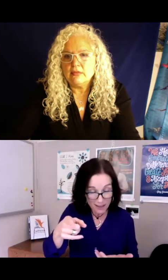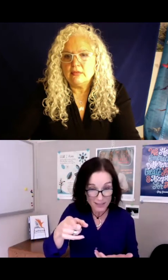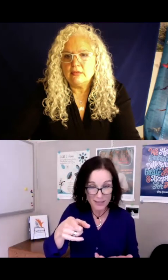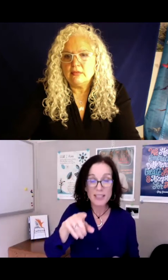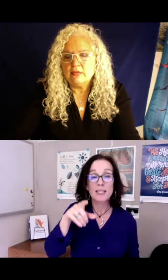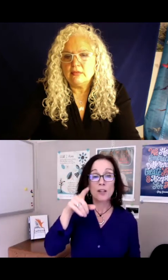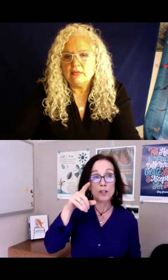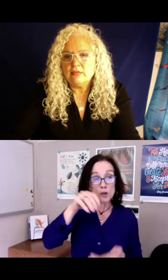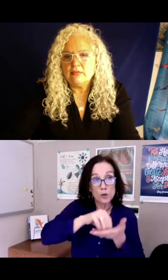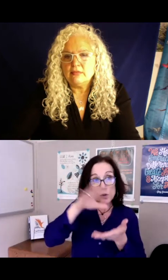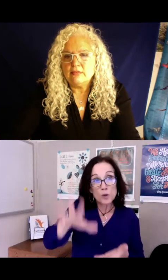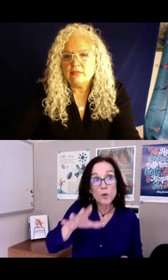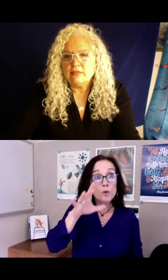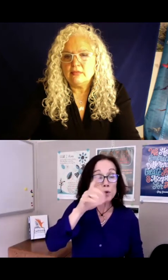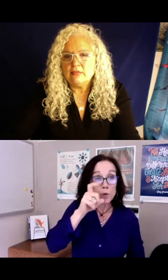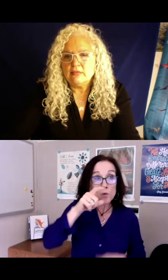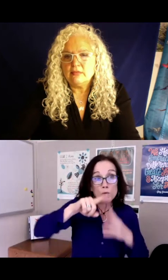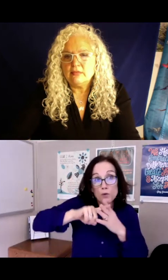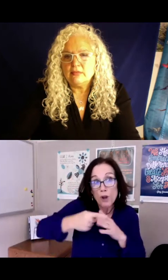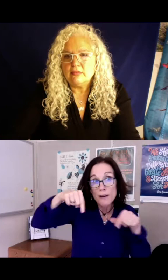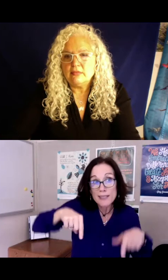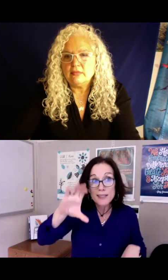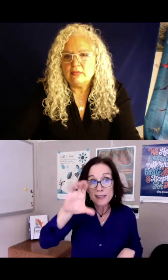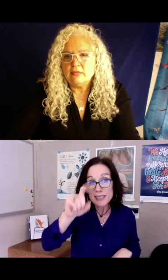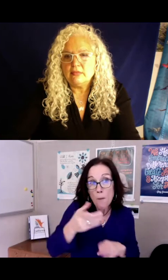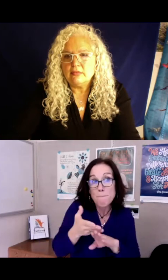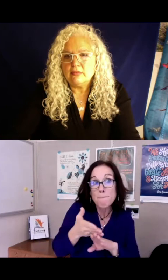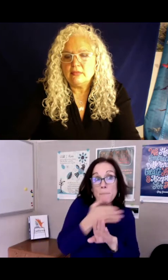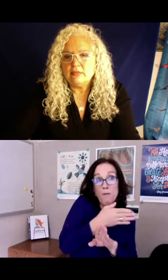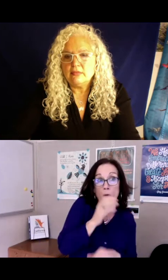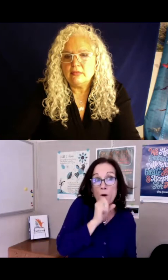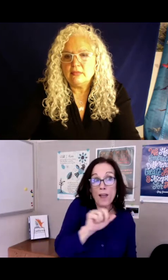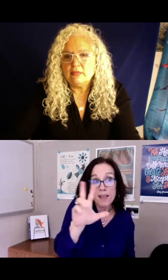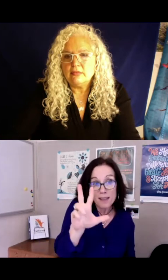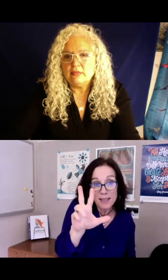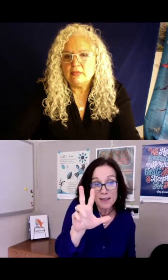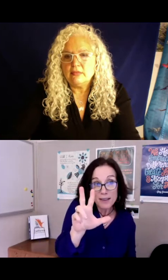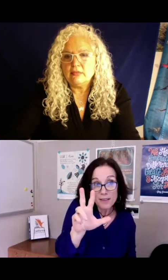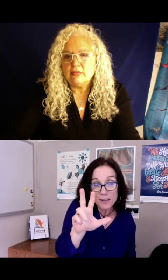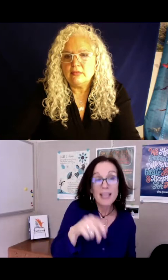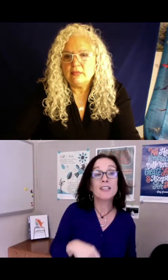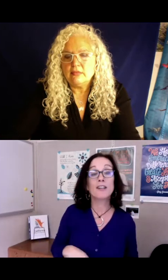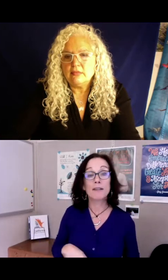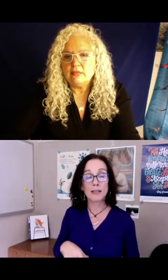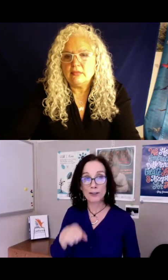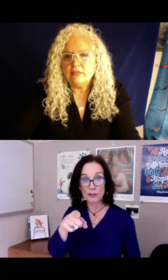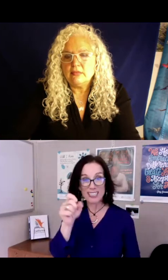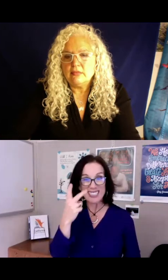found is really exciting. Students who started at CSD before the age of